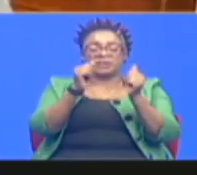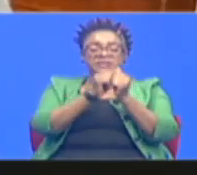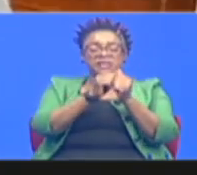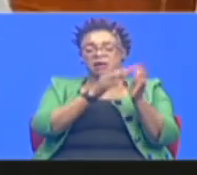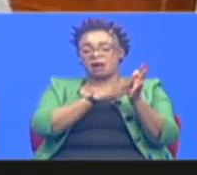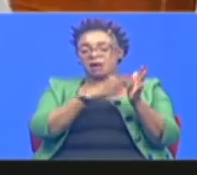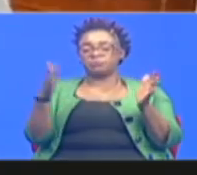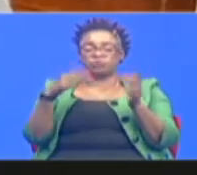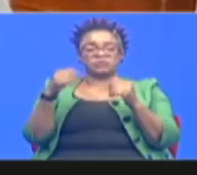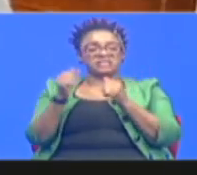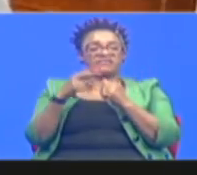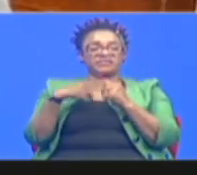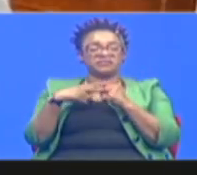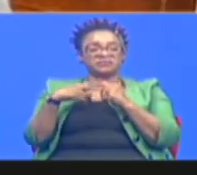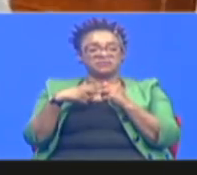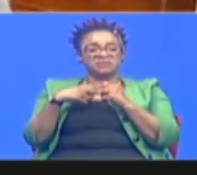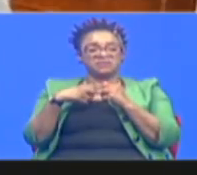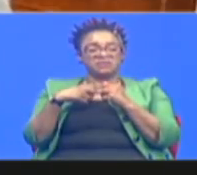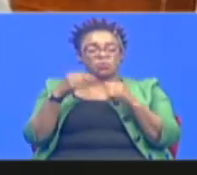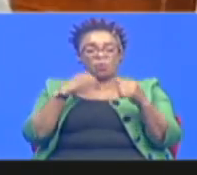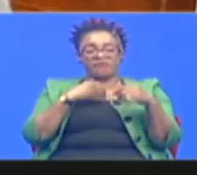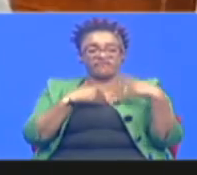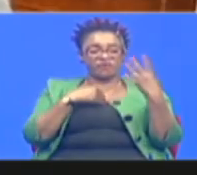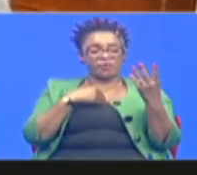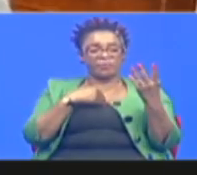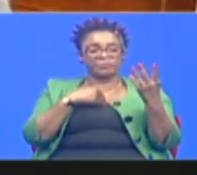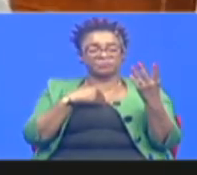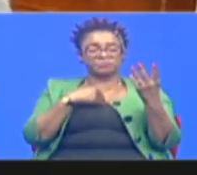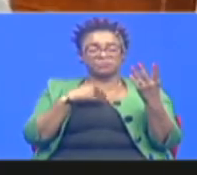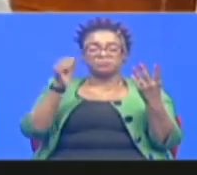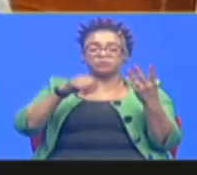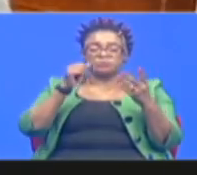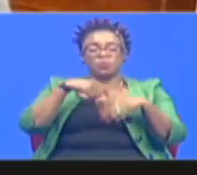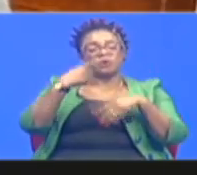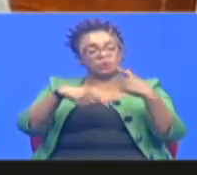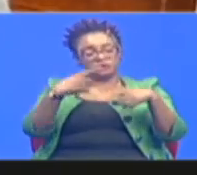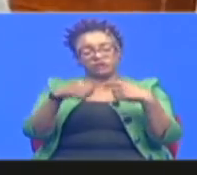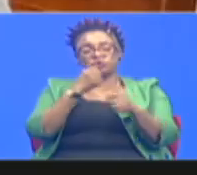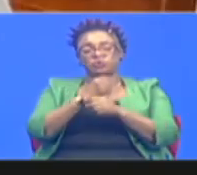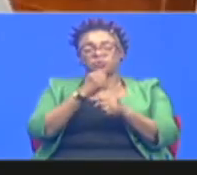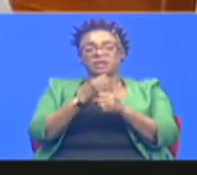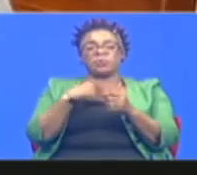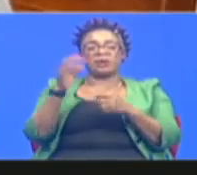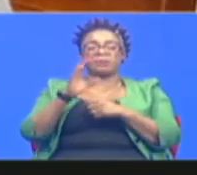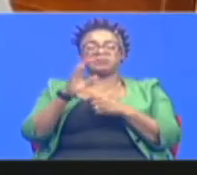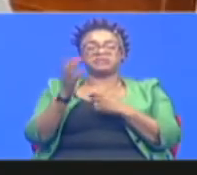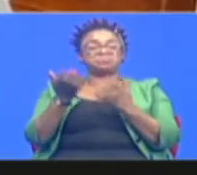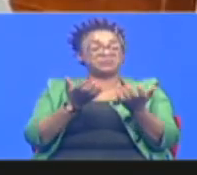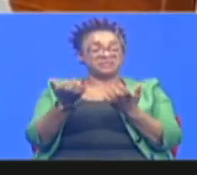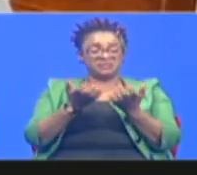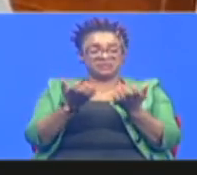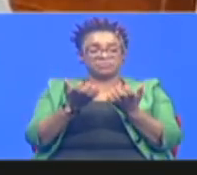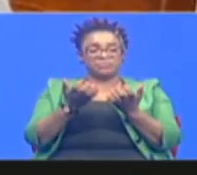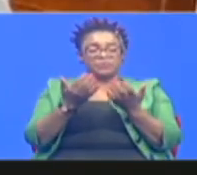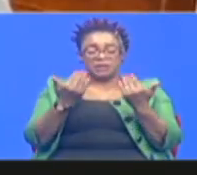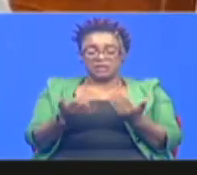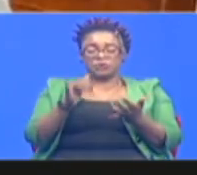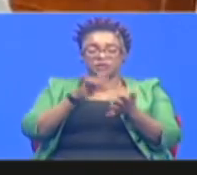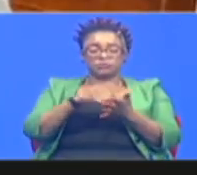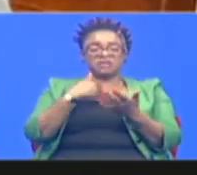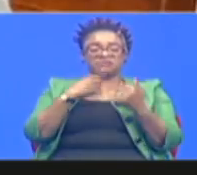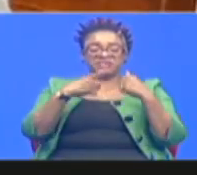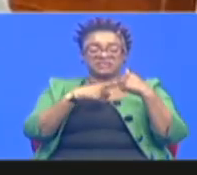So having four, meaning we could transact our cabinet business. Now that we have six